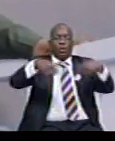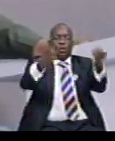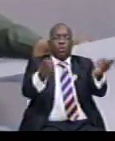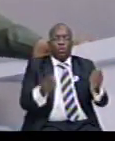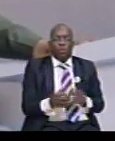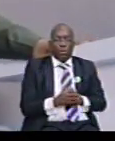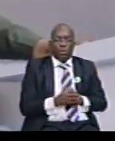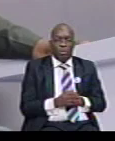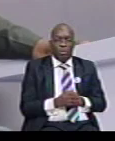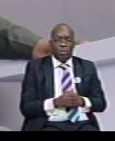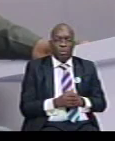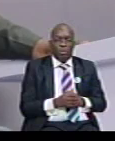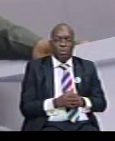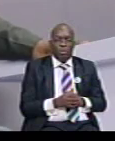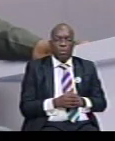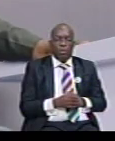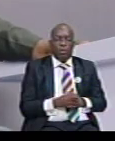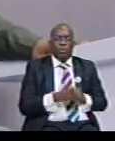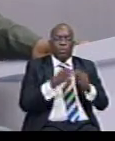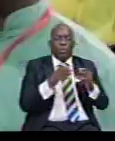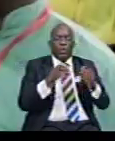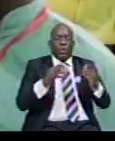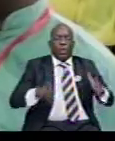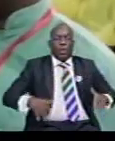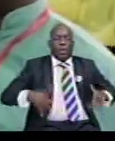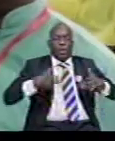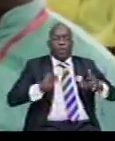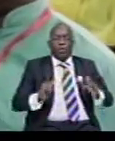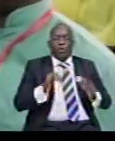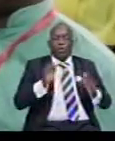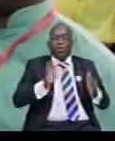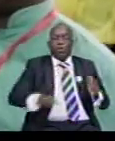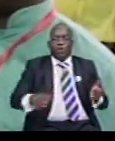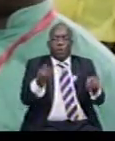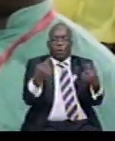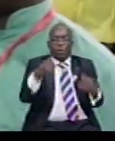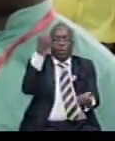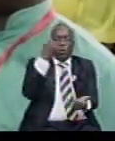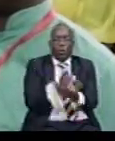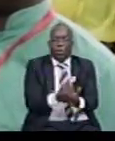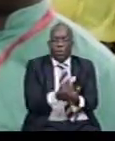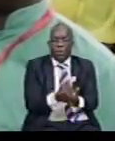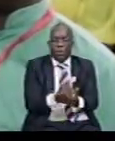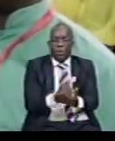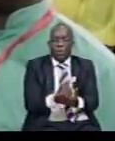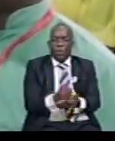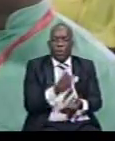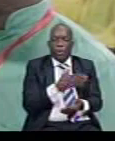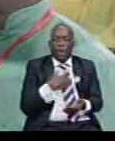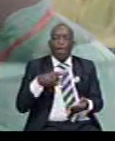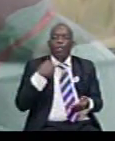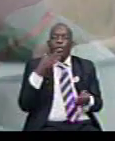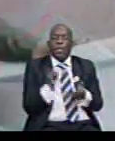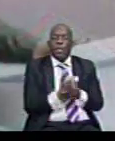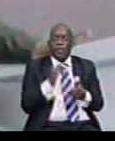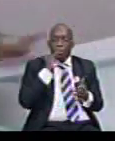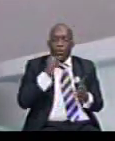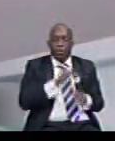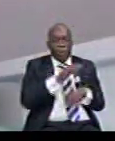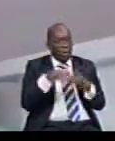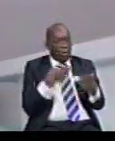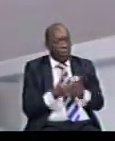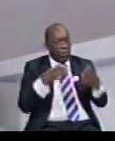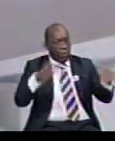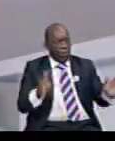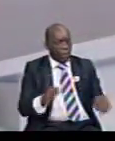Living children, come. And I said, that's all. She looked at me and